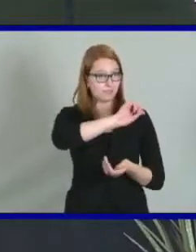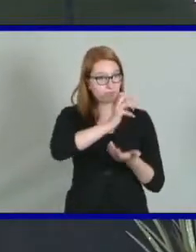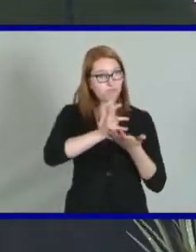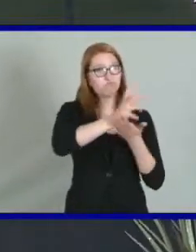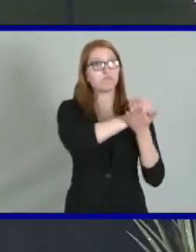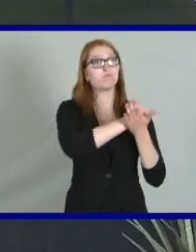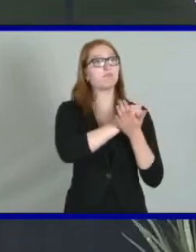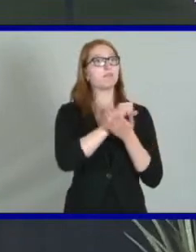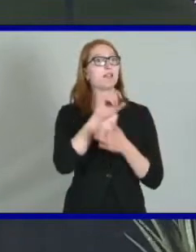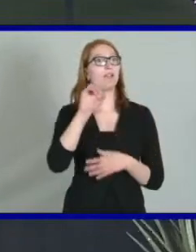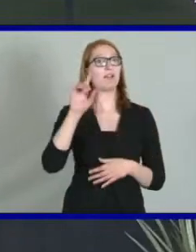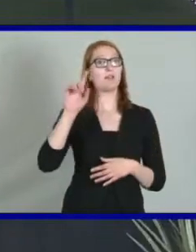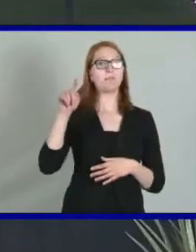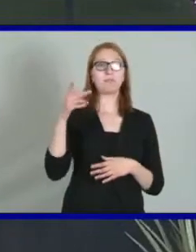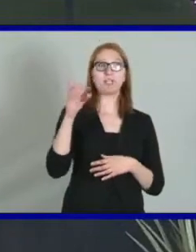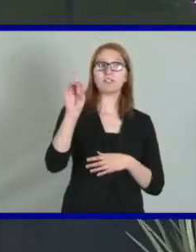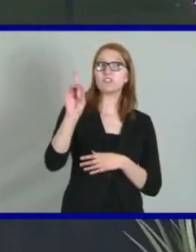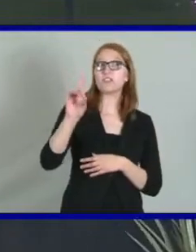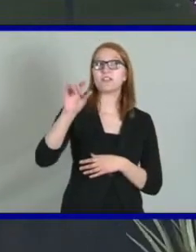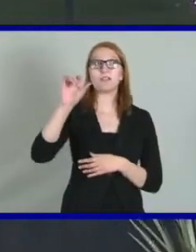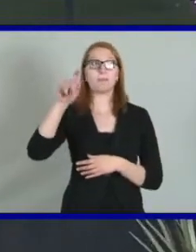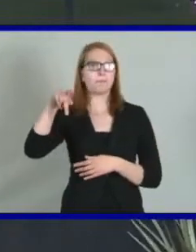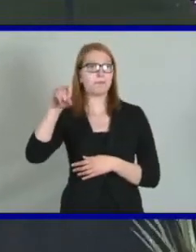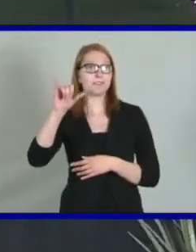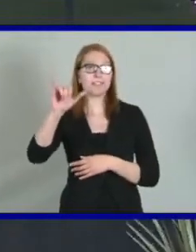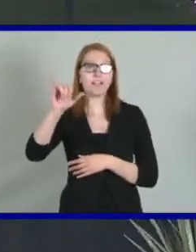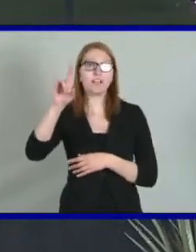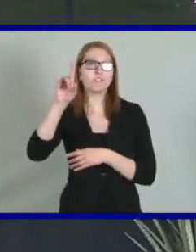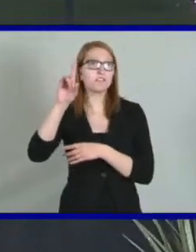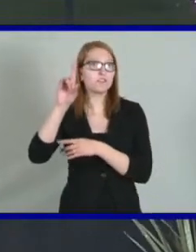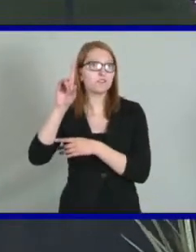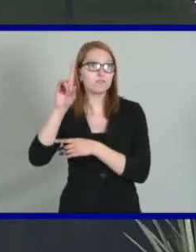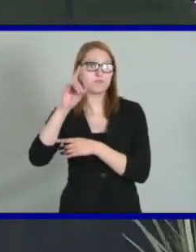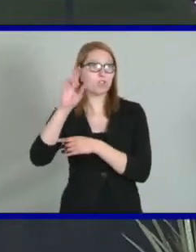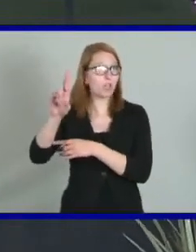degrees, 155 with Juris Doctorate degrees,